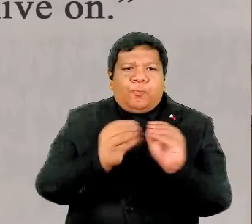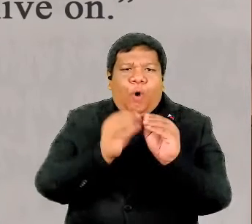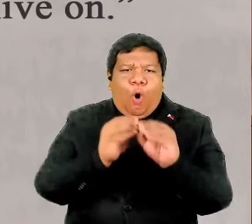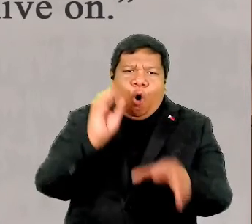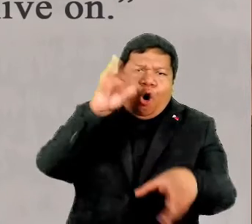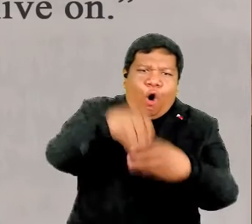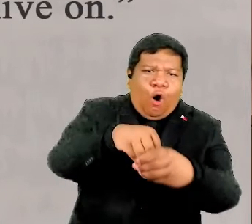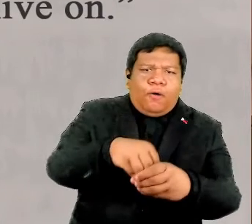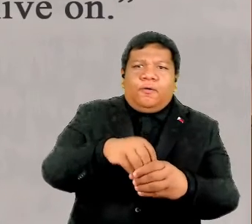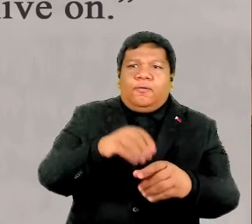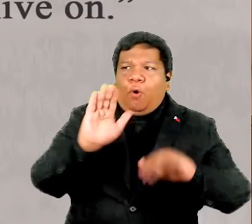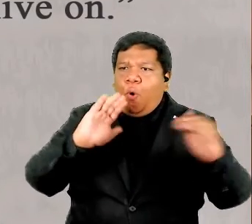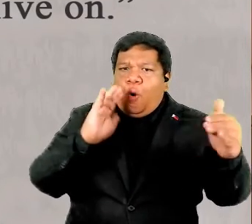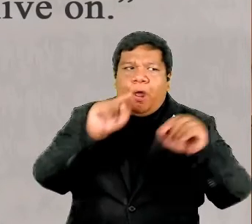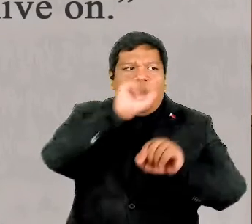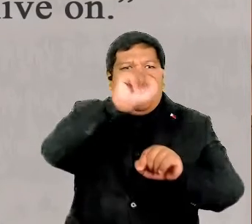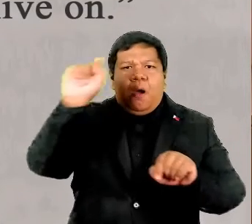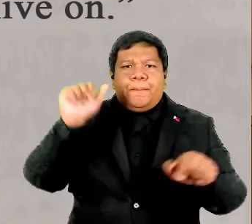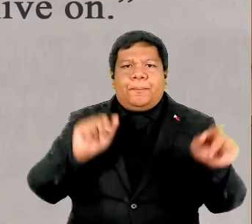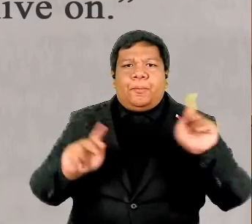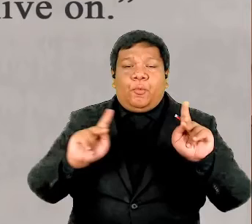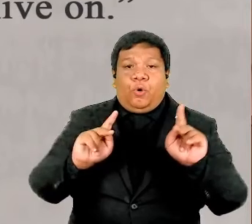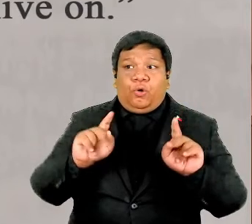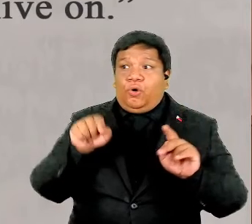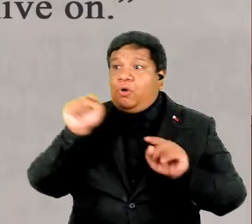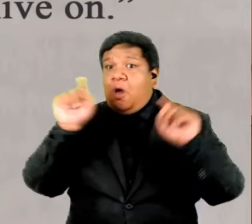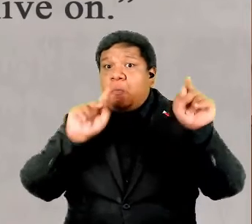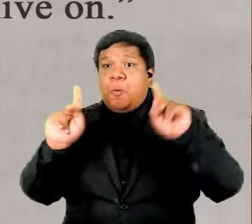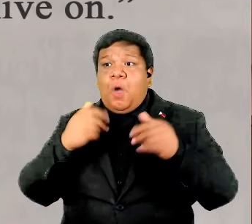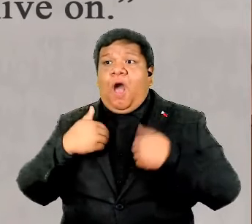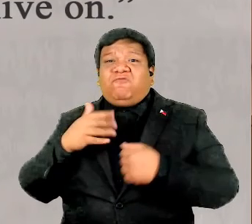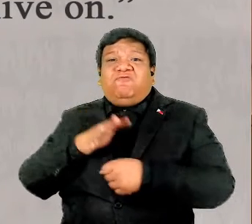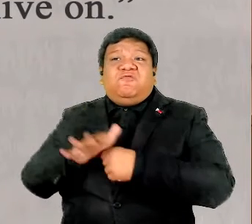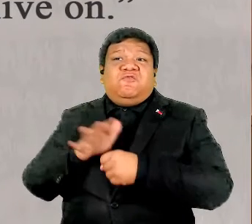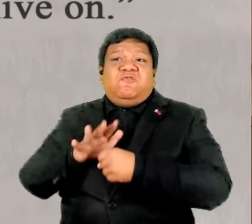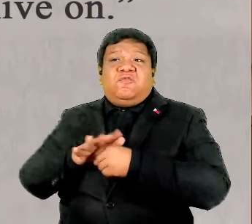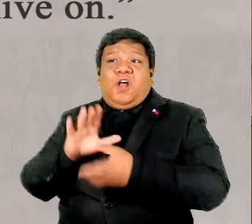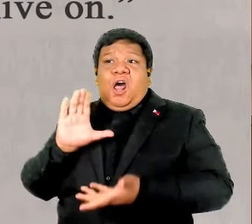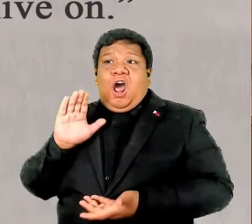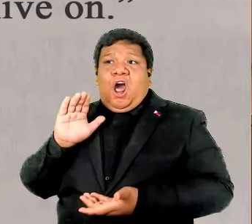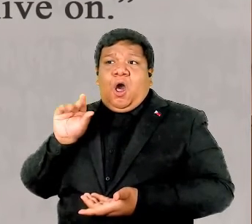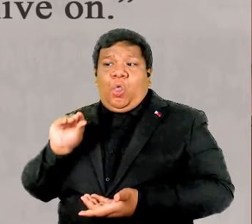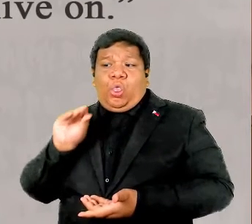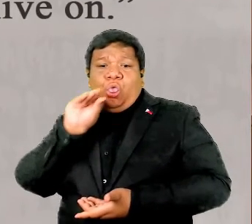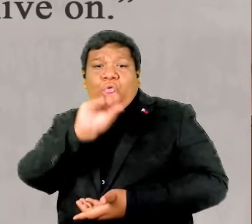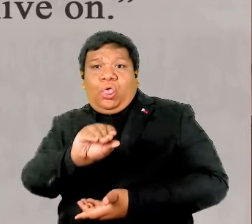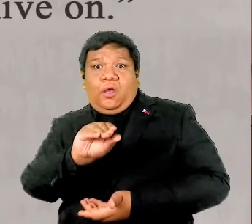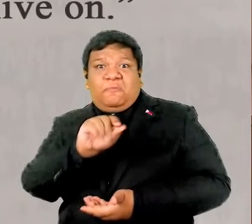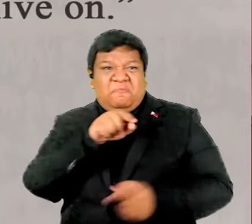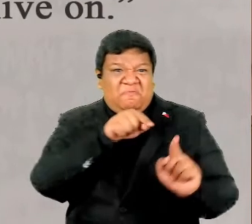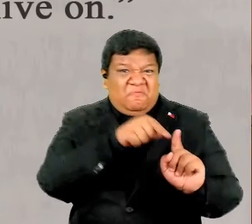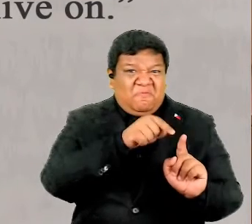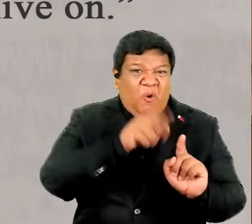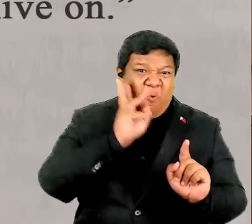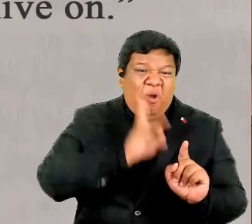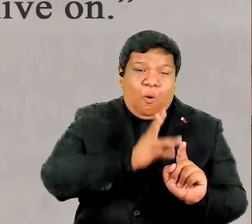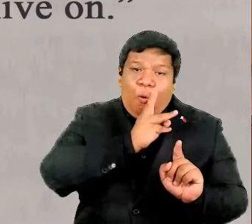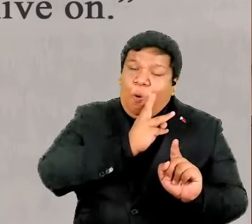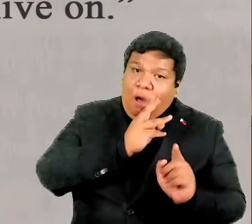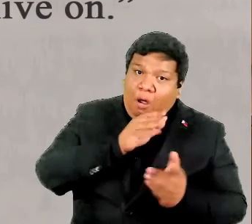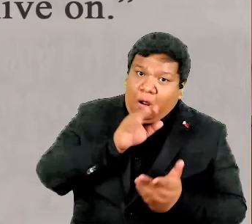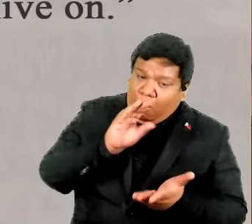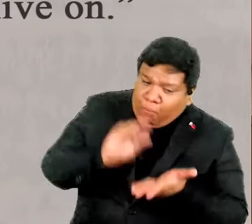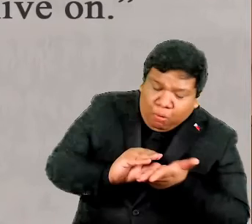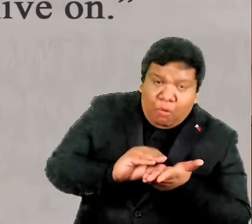treasury than all the others. They gave out of their wealth, but she, out of her poverty, put